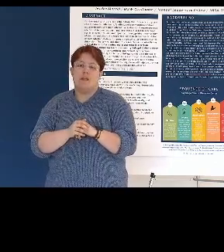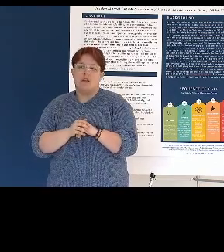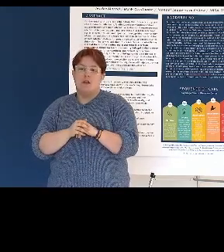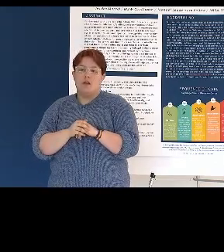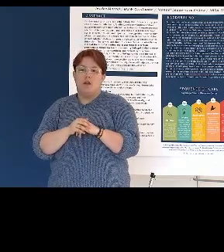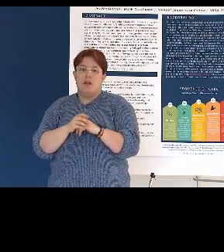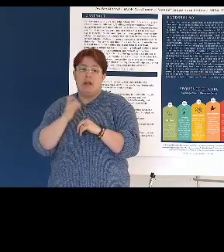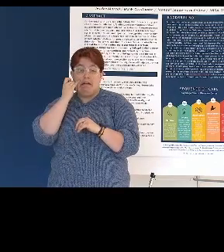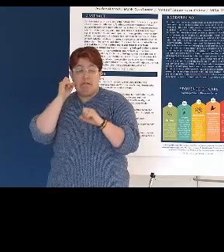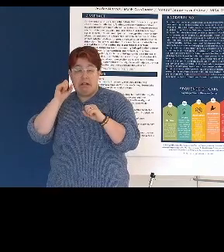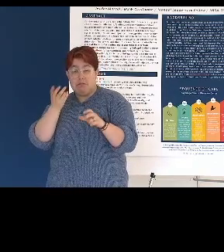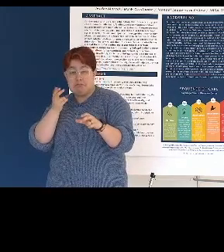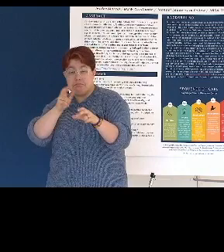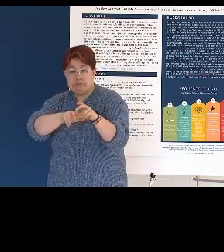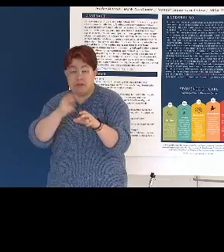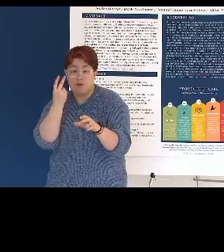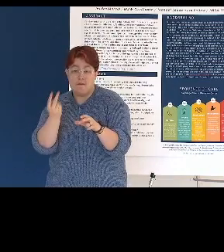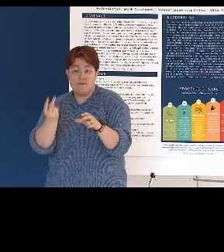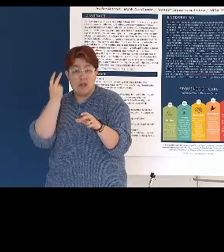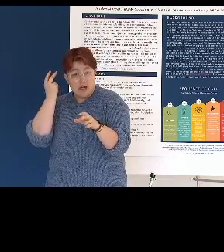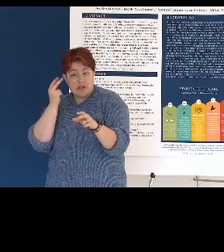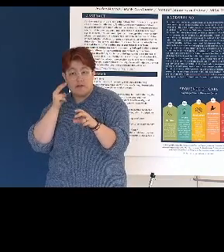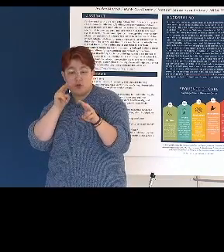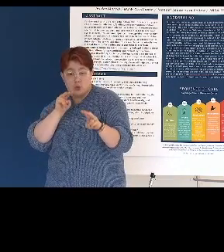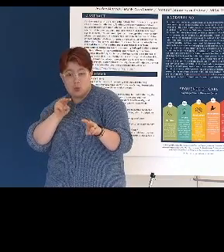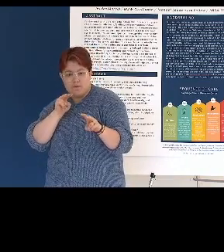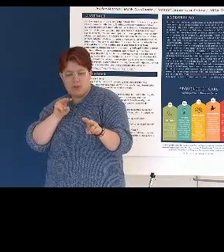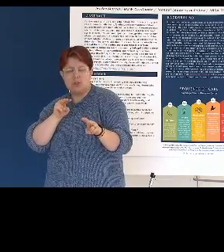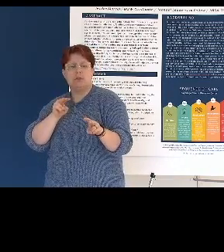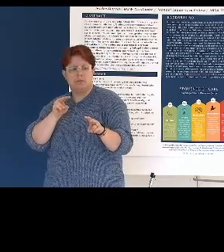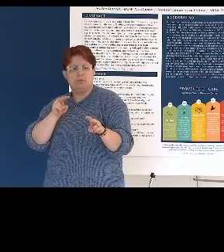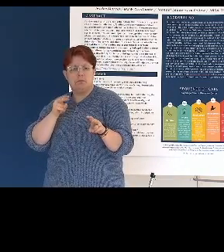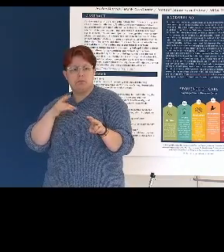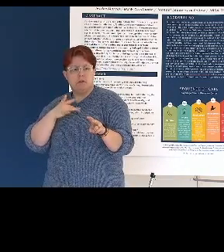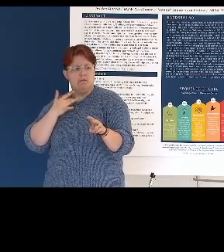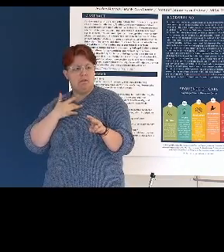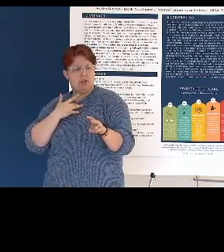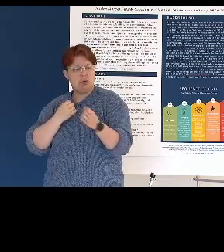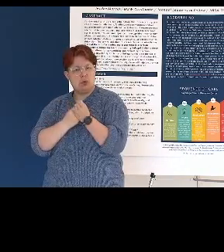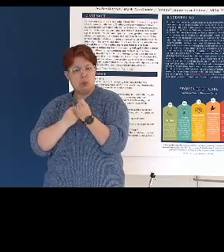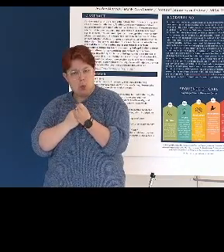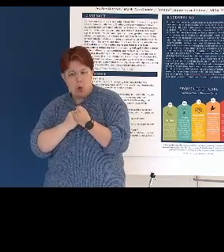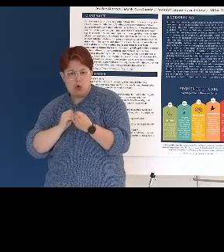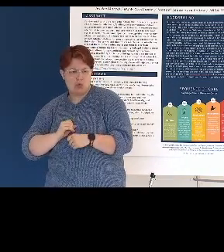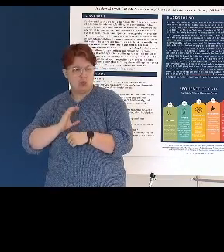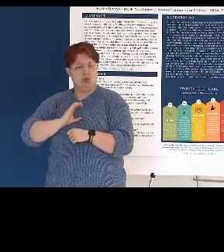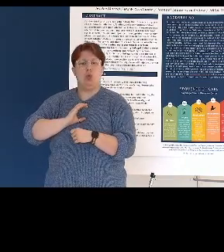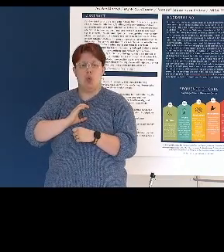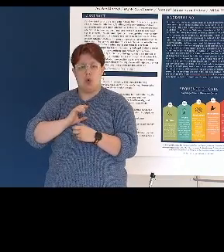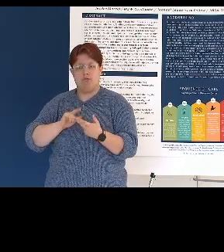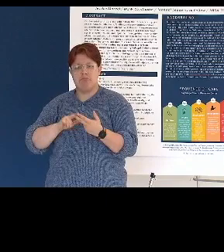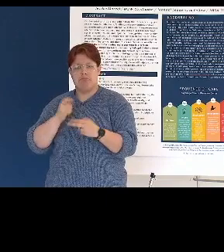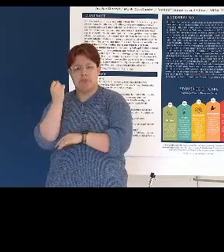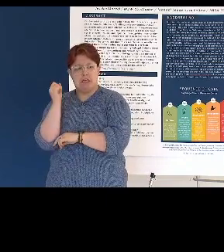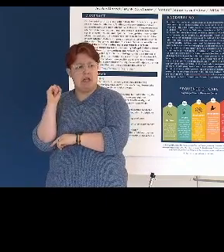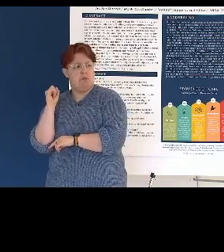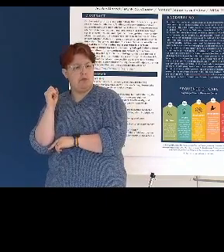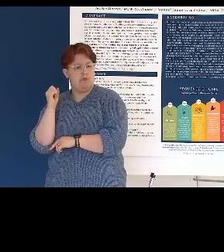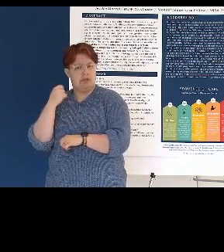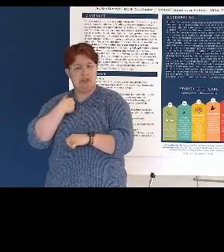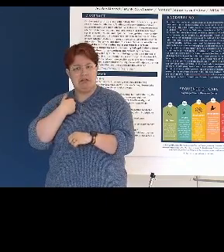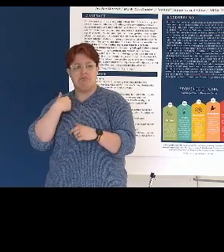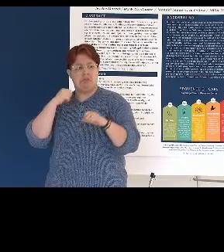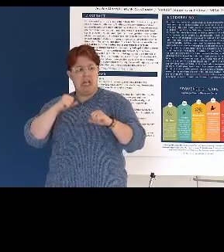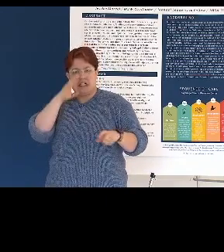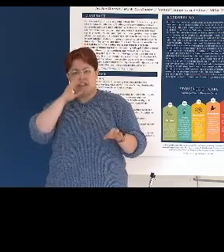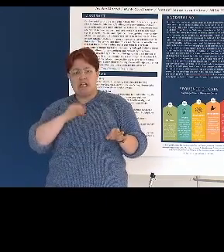reflective supervision reported feeling supported and restored, enabled, empowered, and having a sense of agency. We